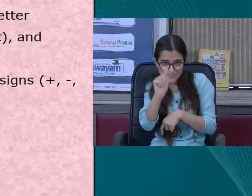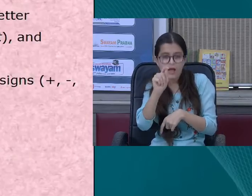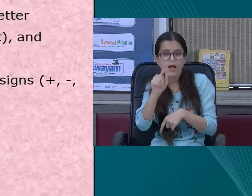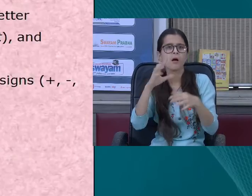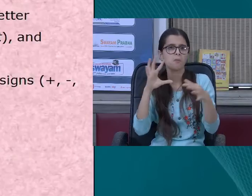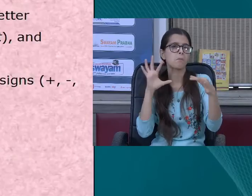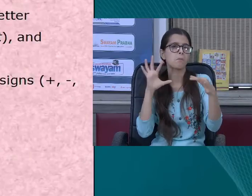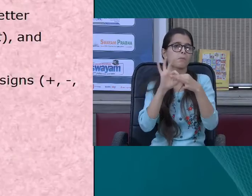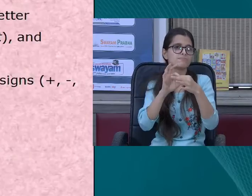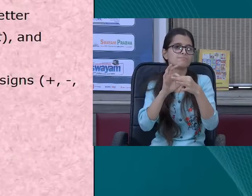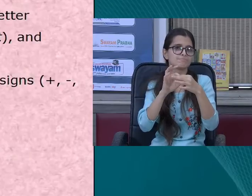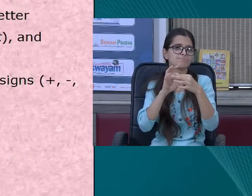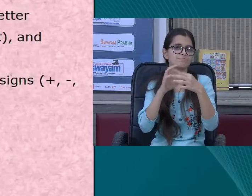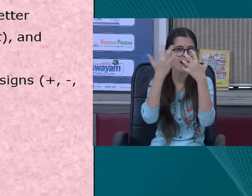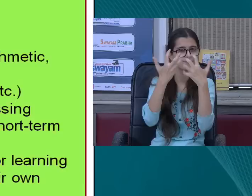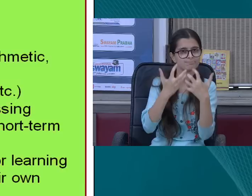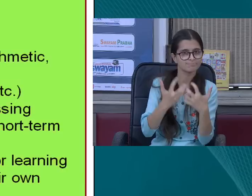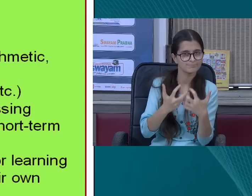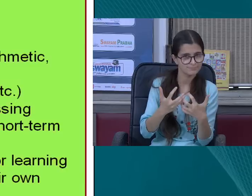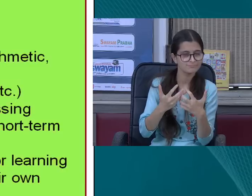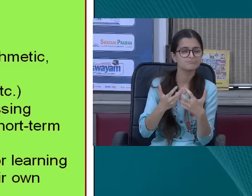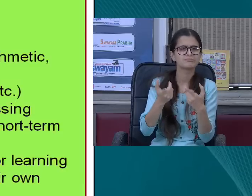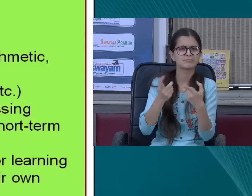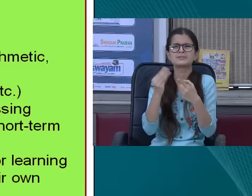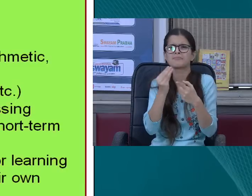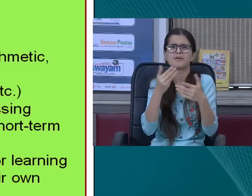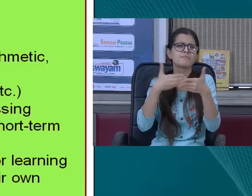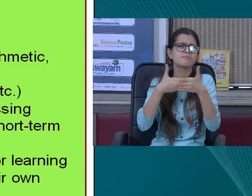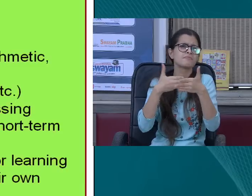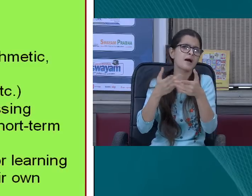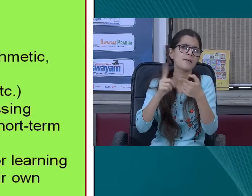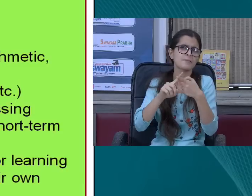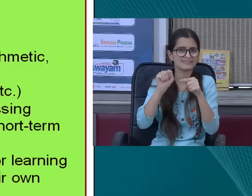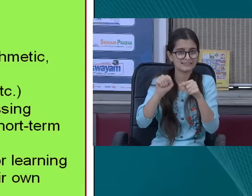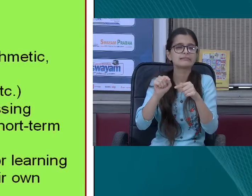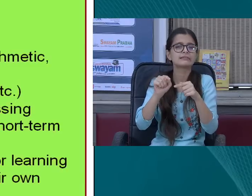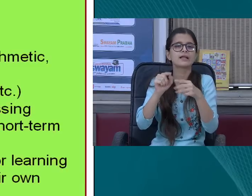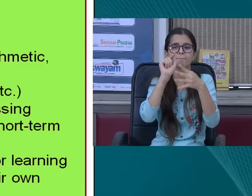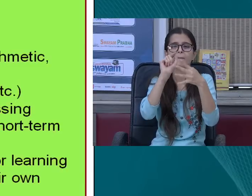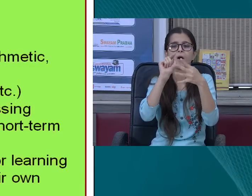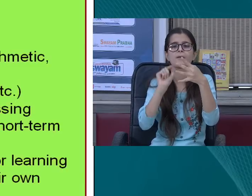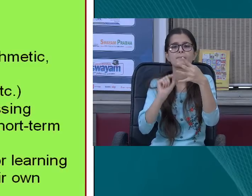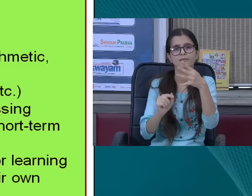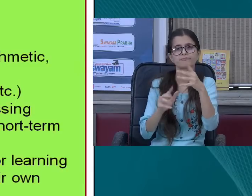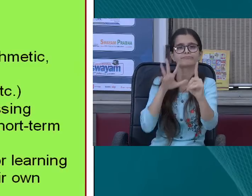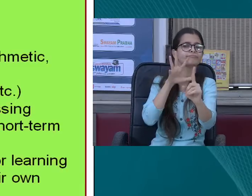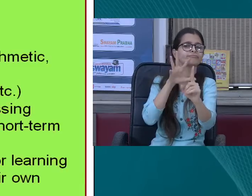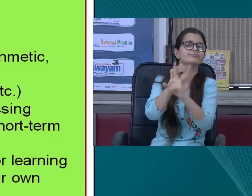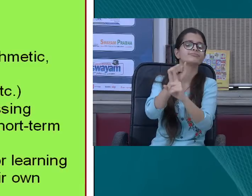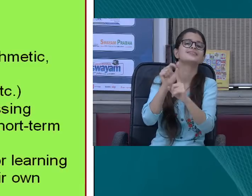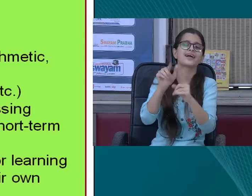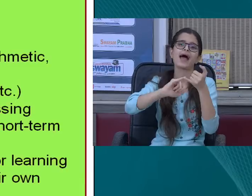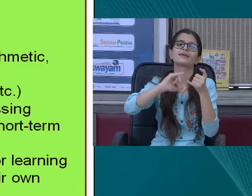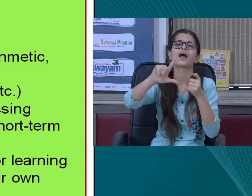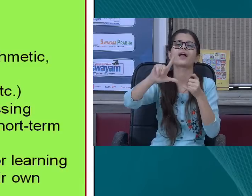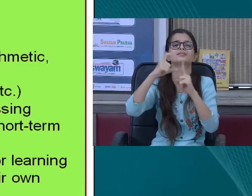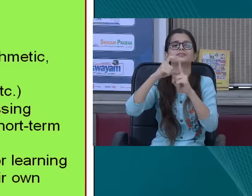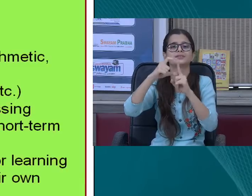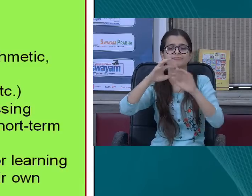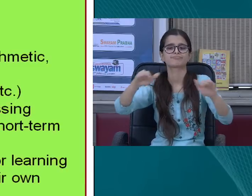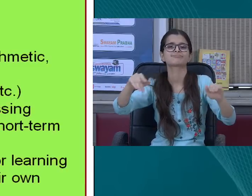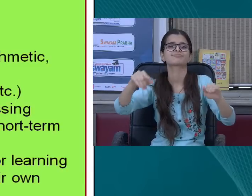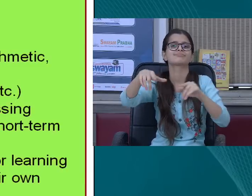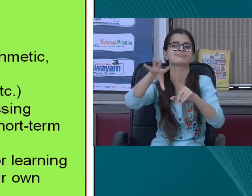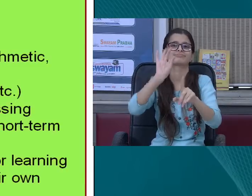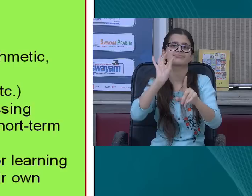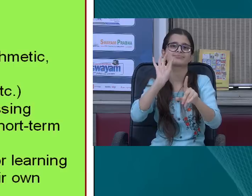and they may be prone to accidents. So these are the symptoms which are exhibited early, that we can identify them on